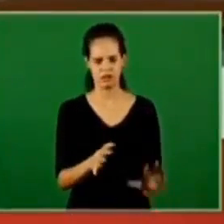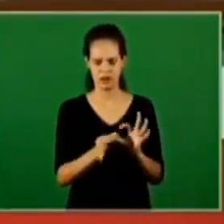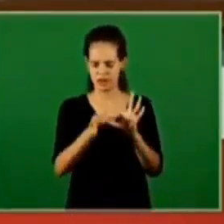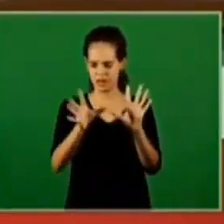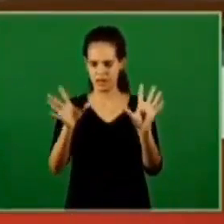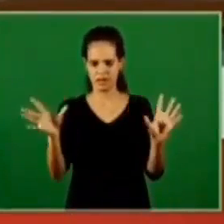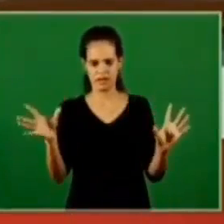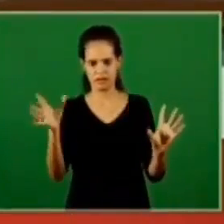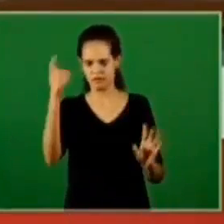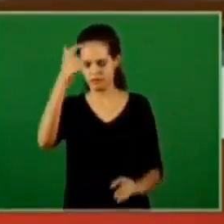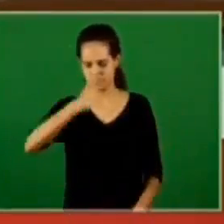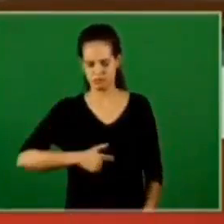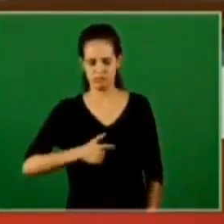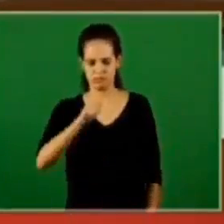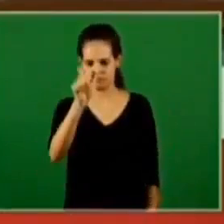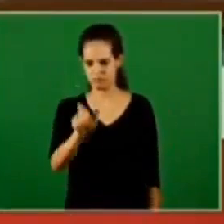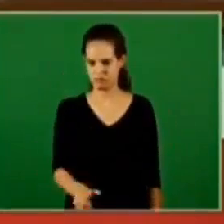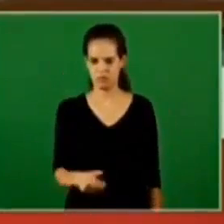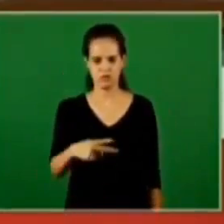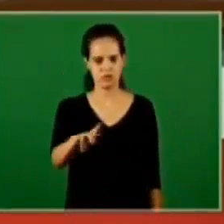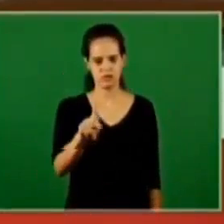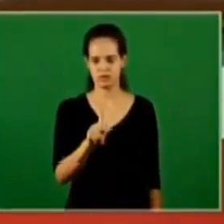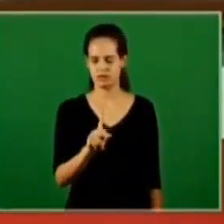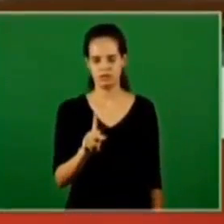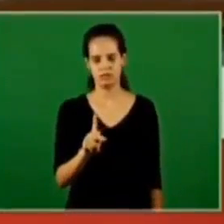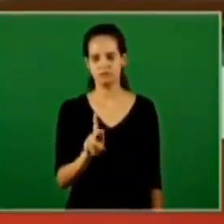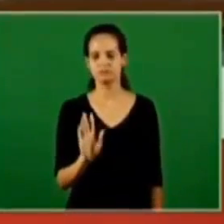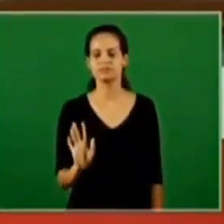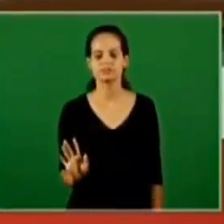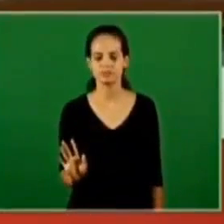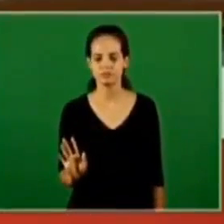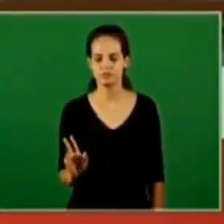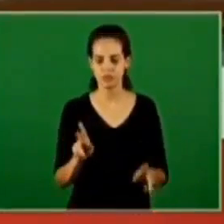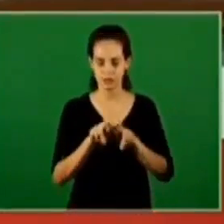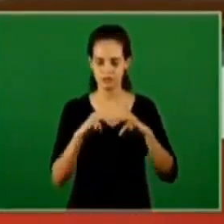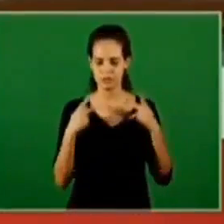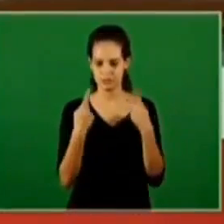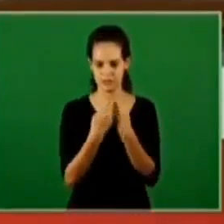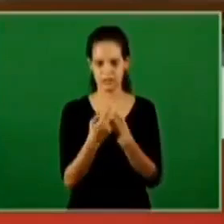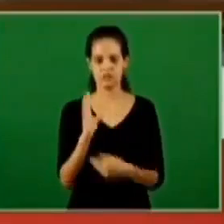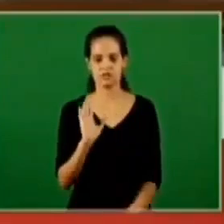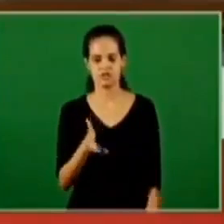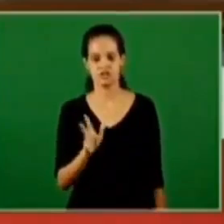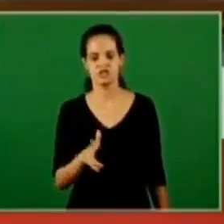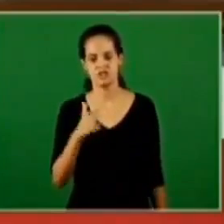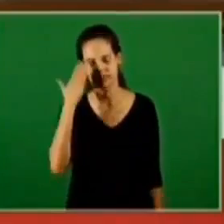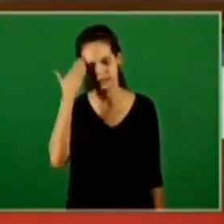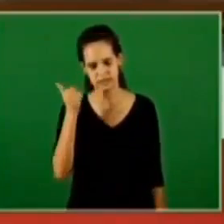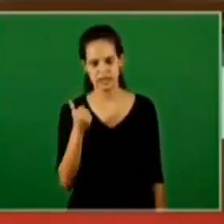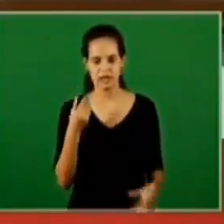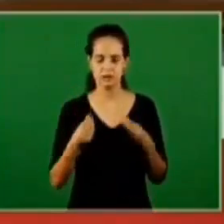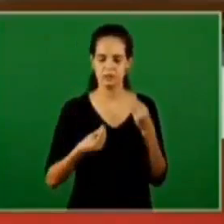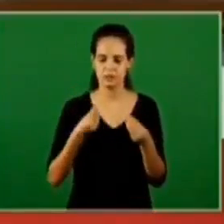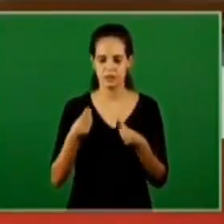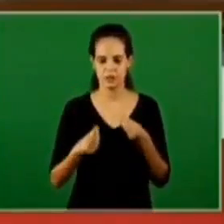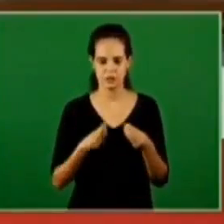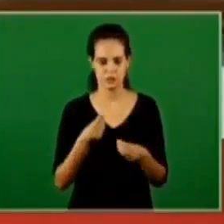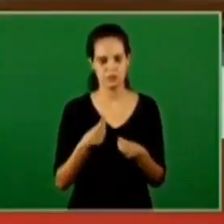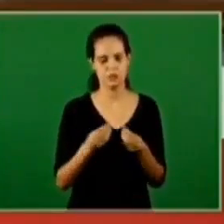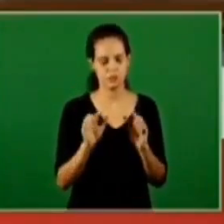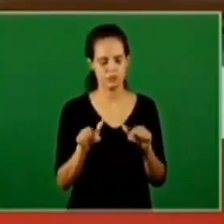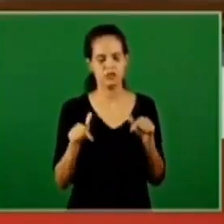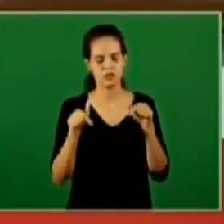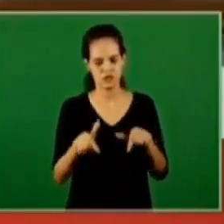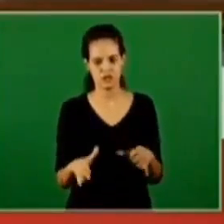stay the way you think you can. In a few places, we know that presbytery know how to act. If you're a member